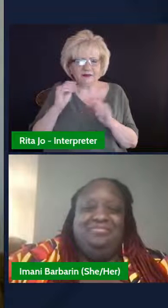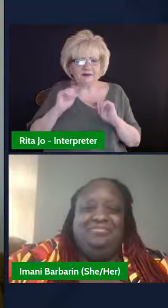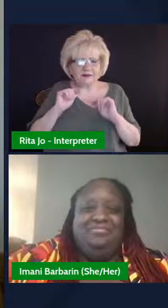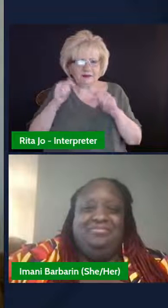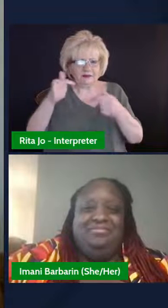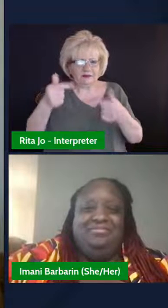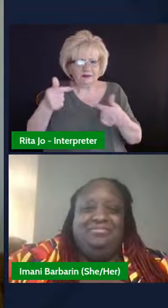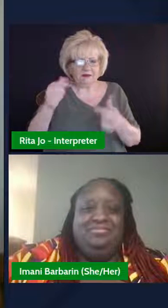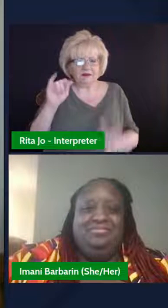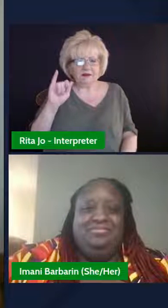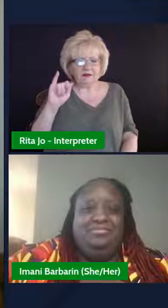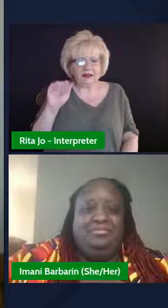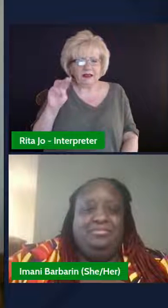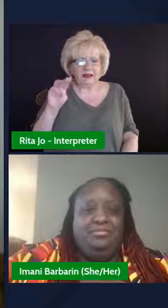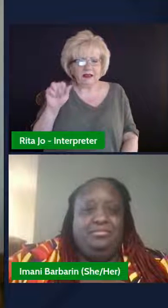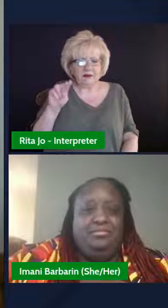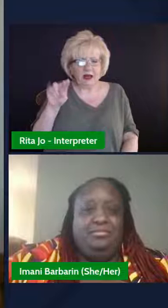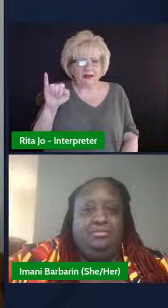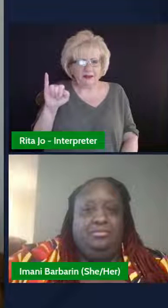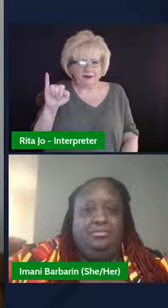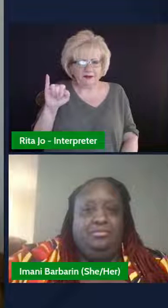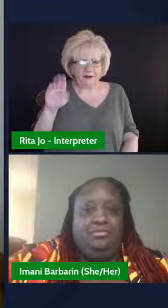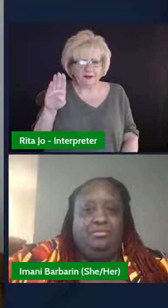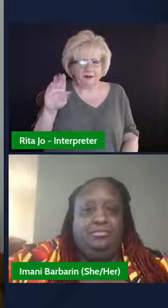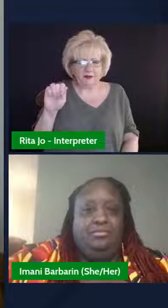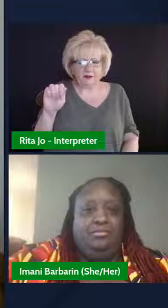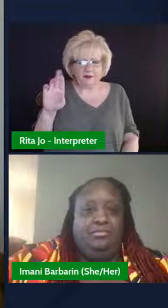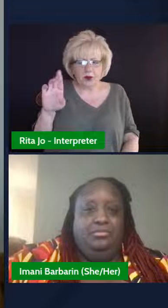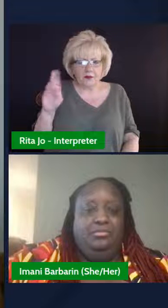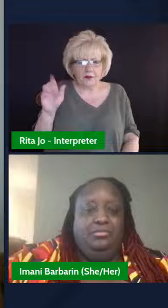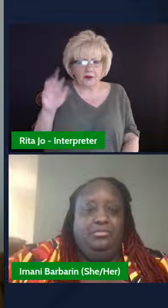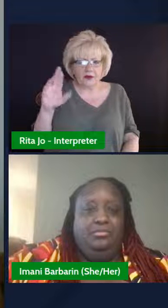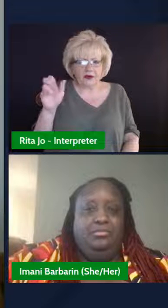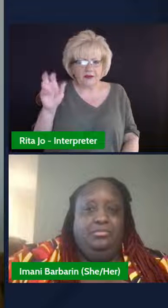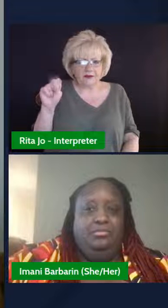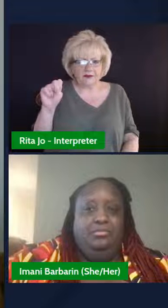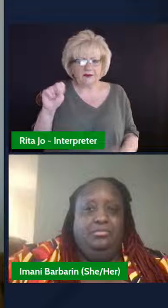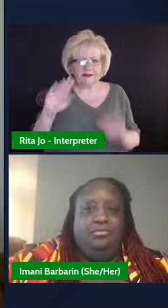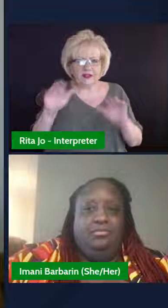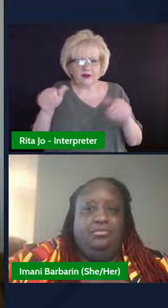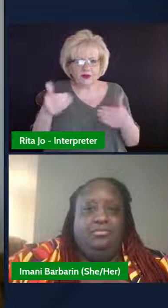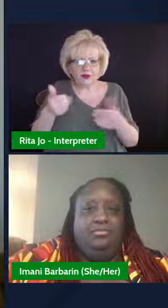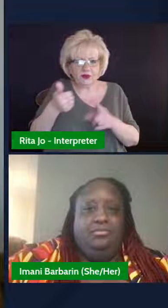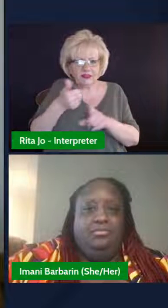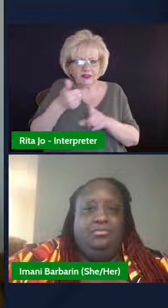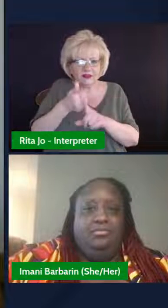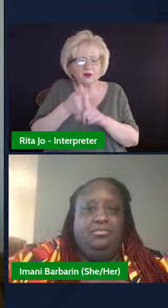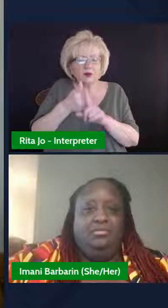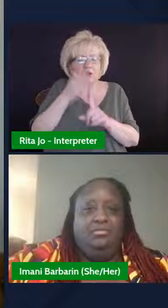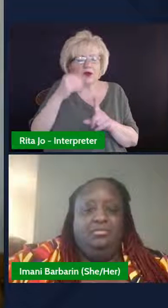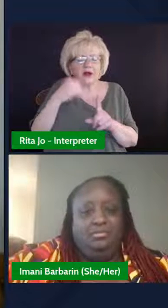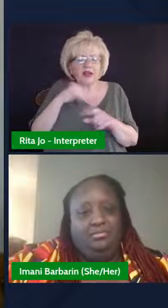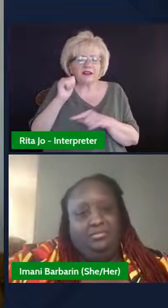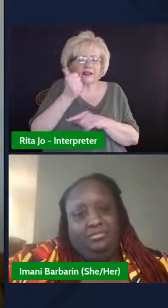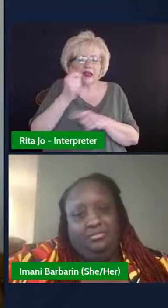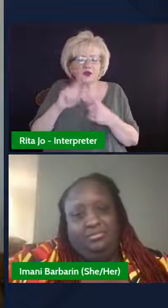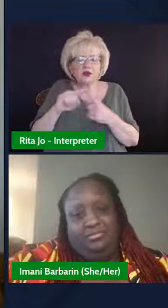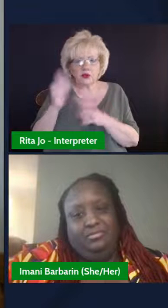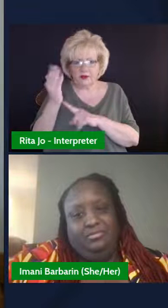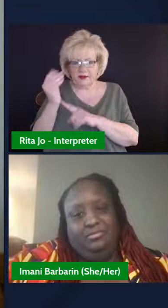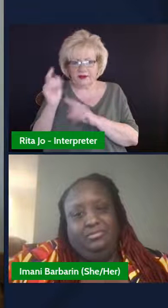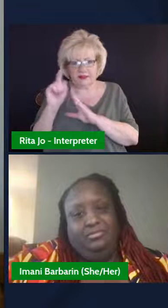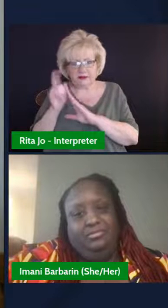Barbarin introduce herself. And we're going to do about 10 or 15 minutes of